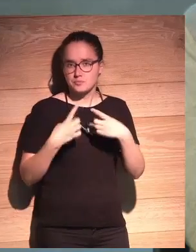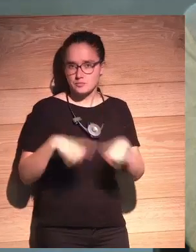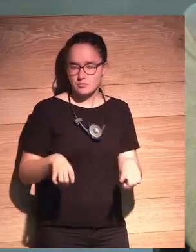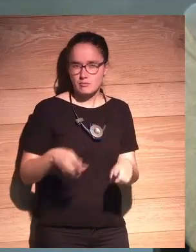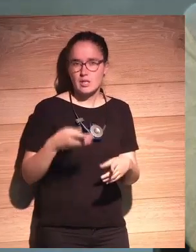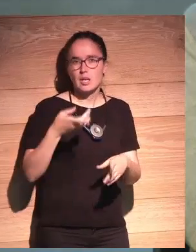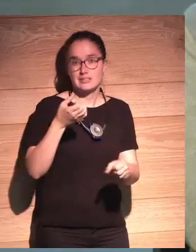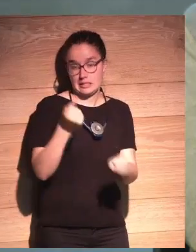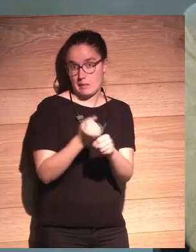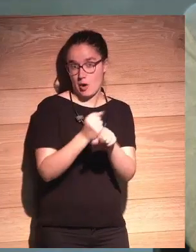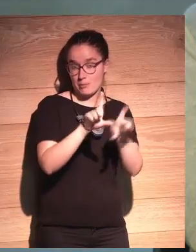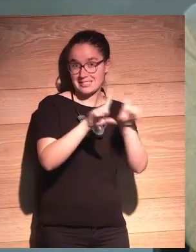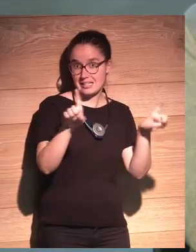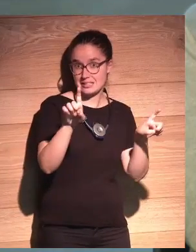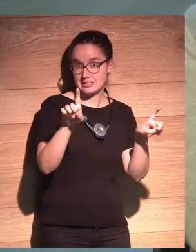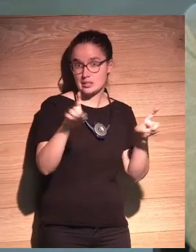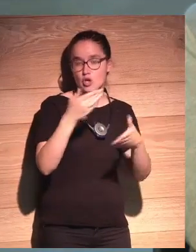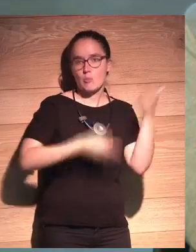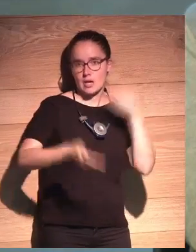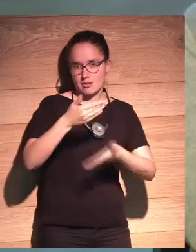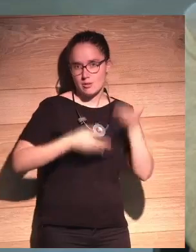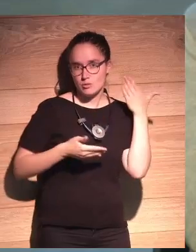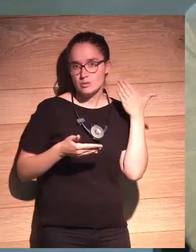is you have different practices, not only in the